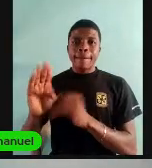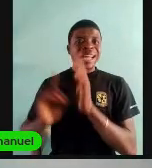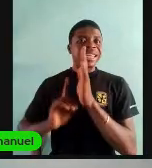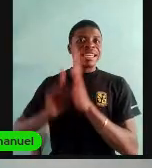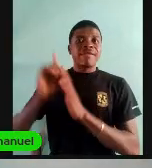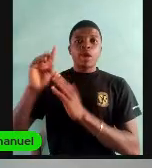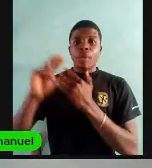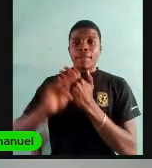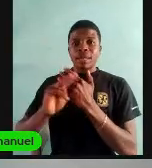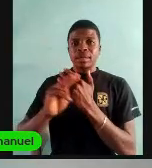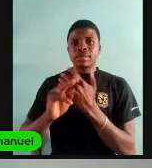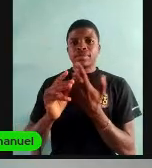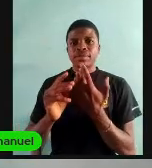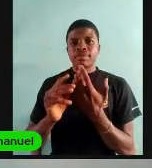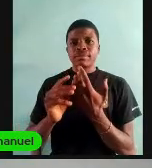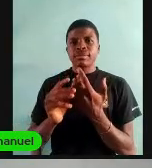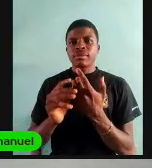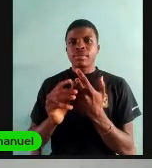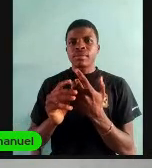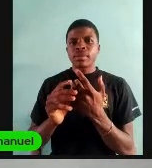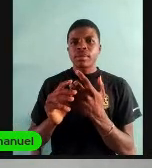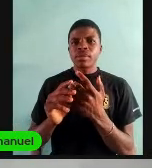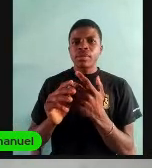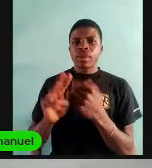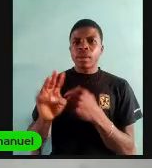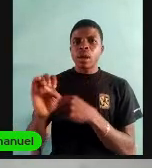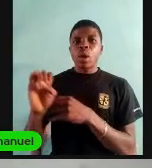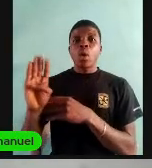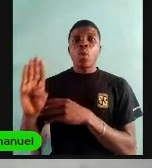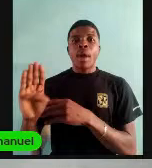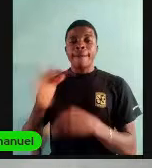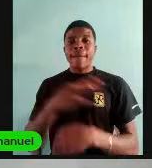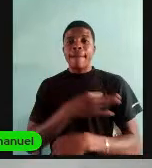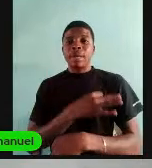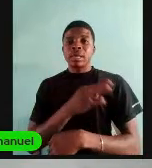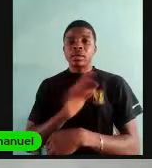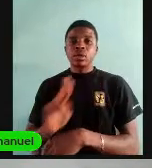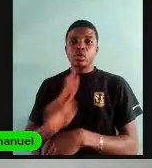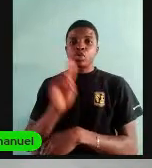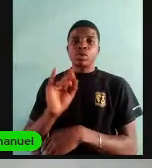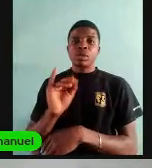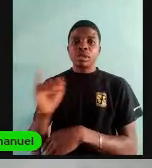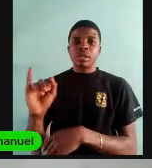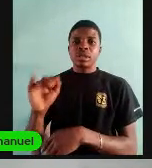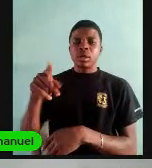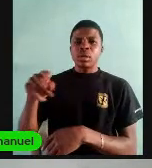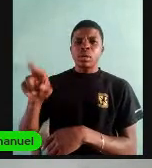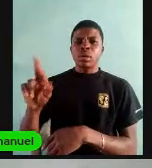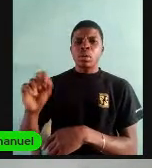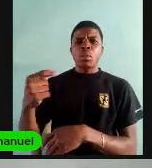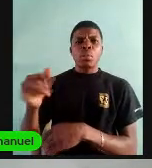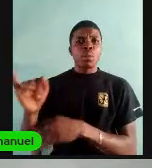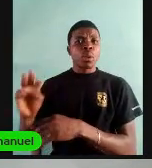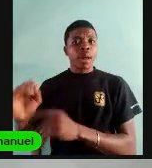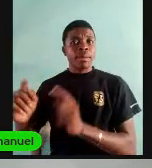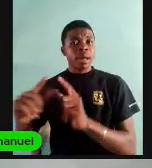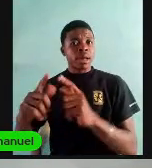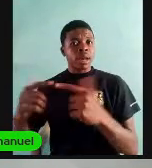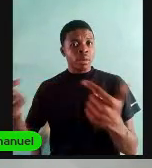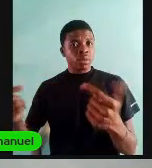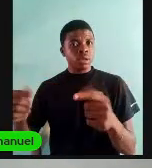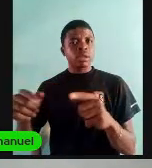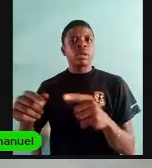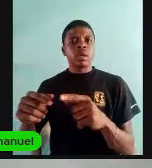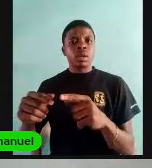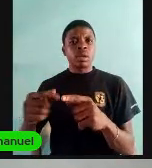websites and web application using programming languages like HTML, CSS, and JavaScript. And talk about frameworks